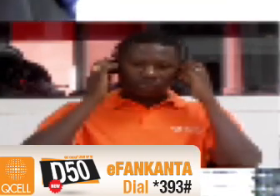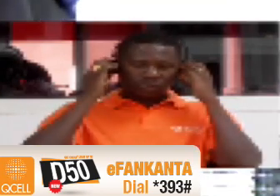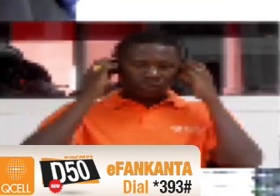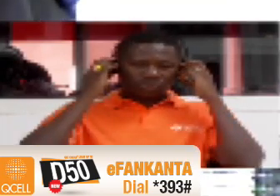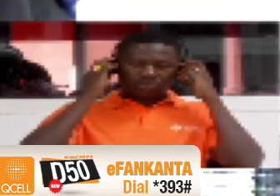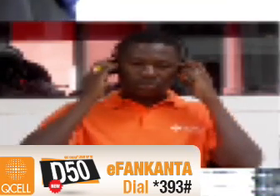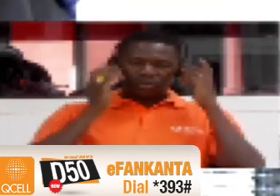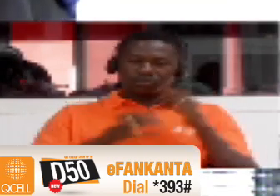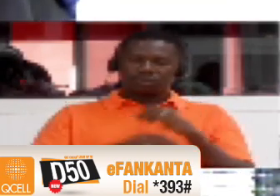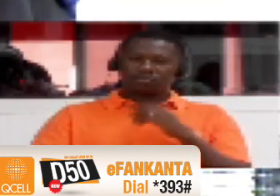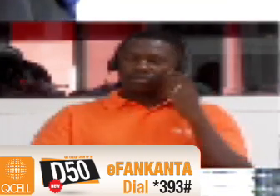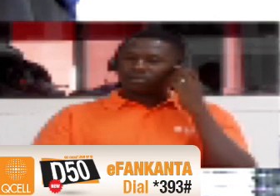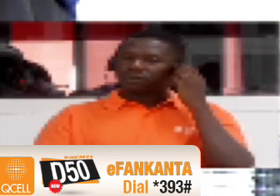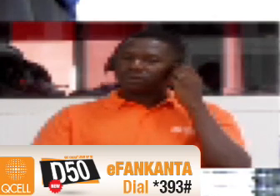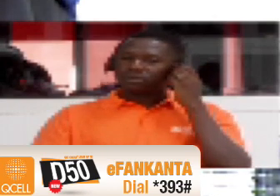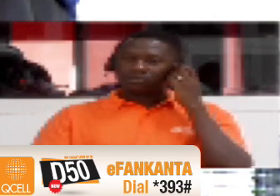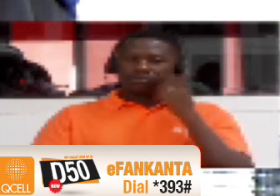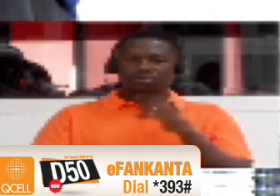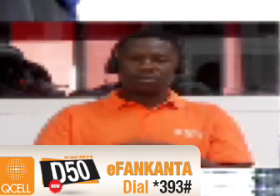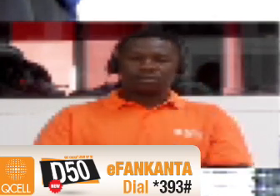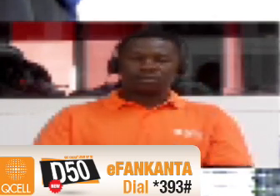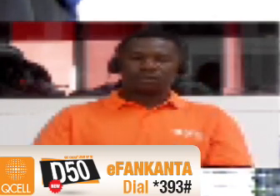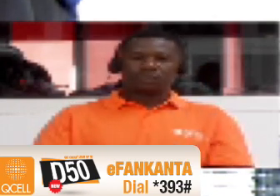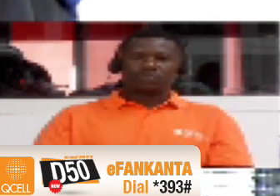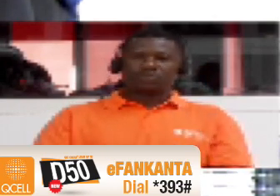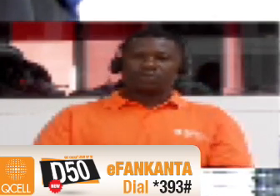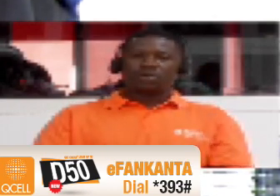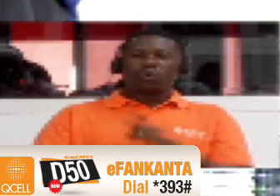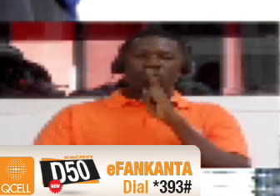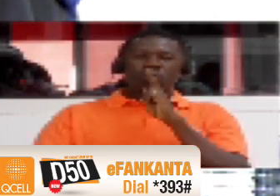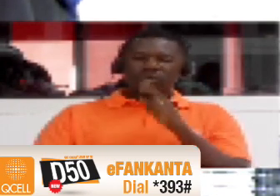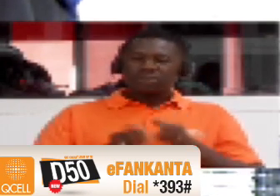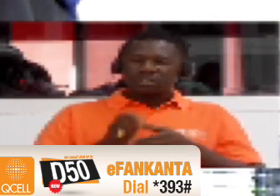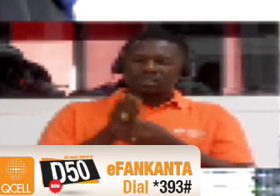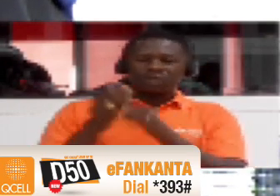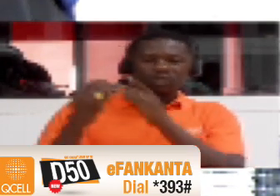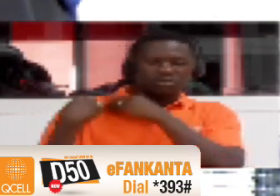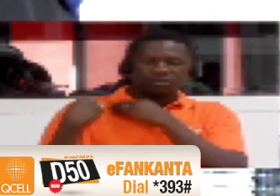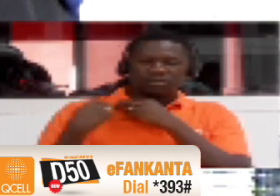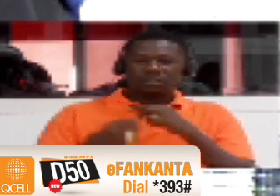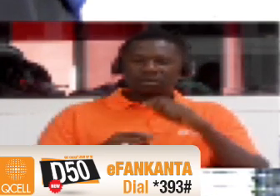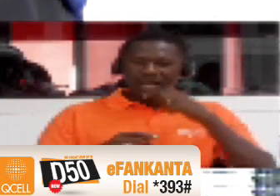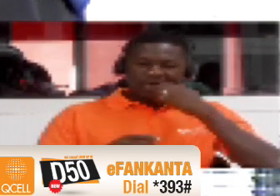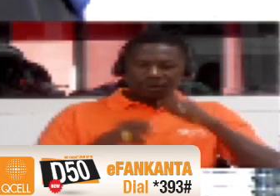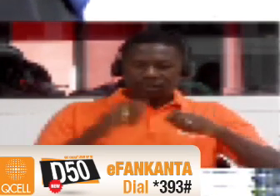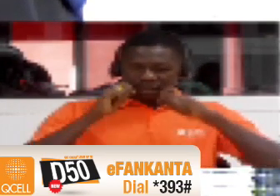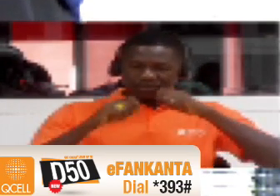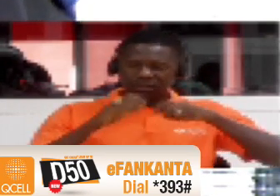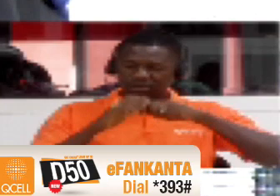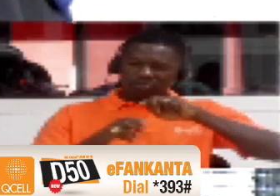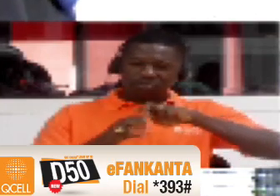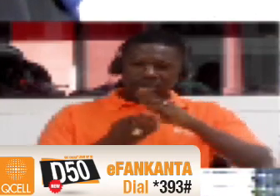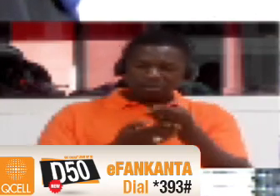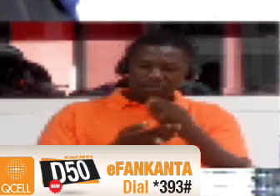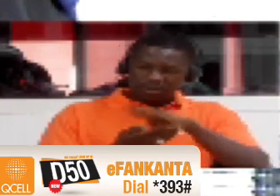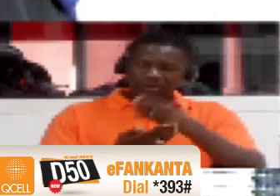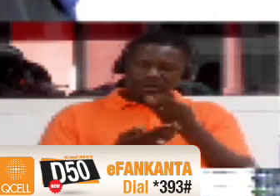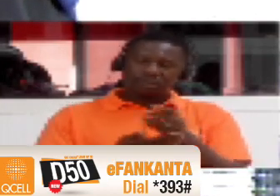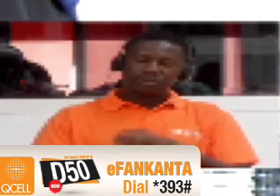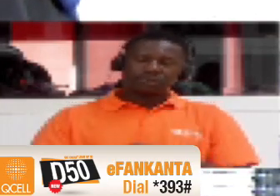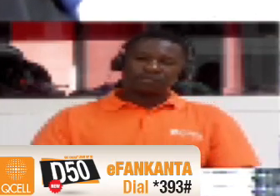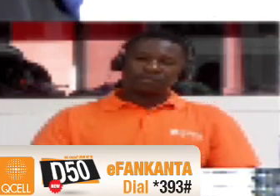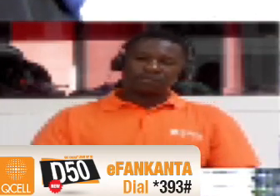Ako nyim barbecue lumenu kaketeng. Jumale katara kumoto, jumale kamarala. Noa Badjie.